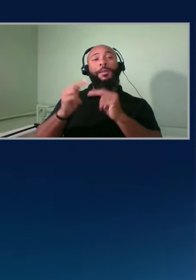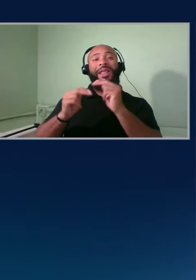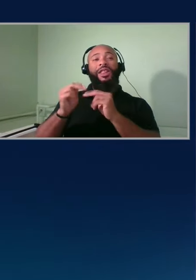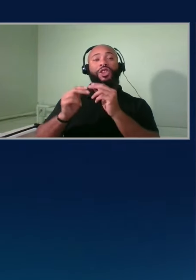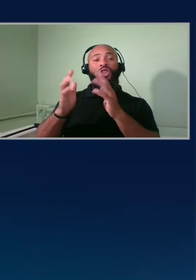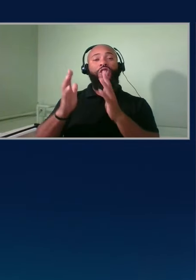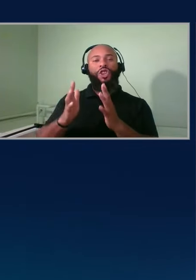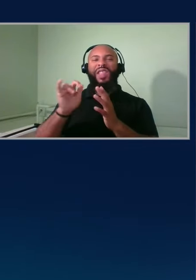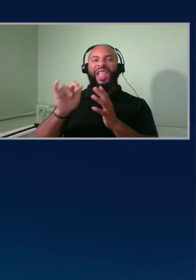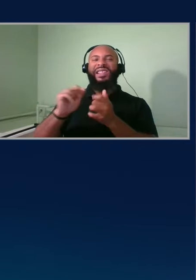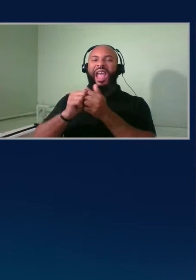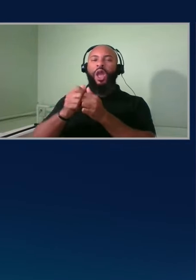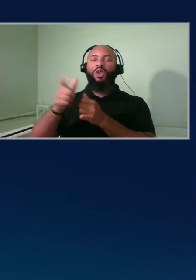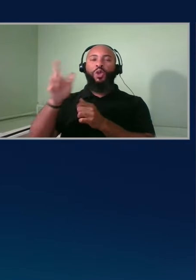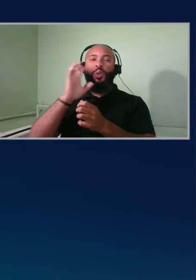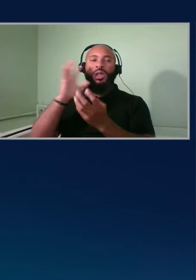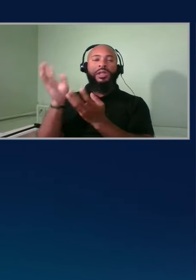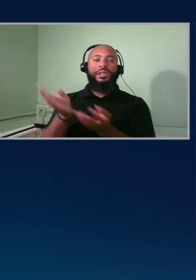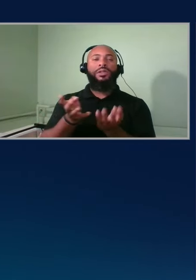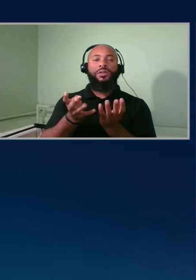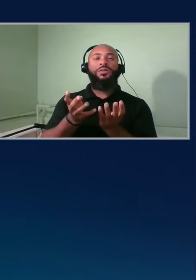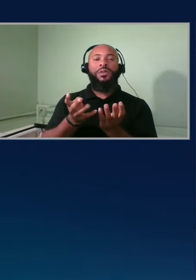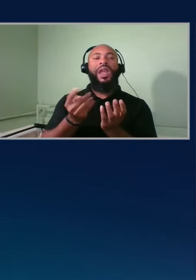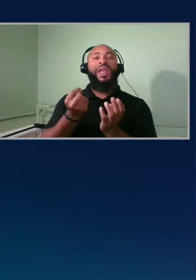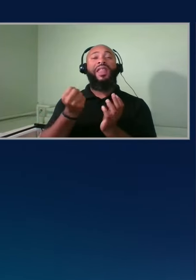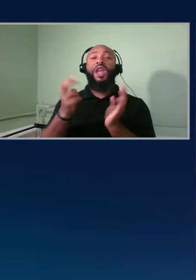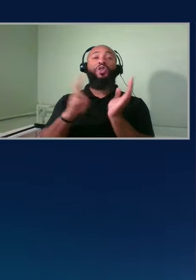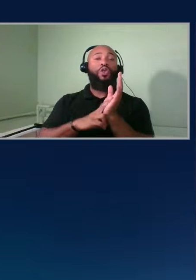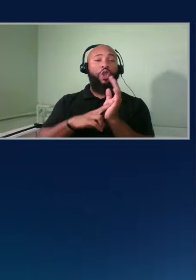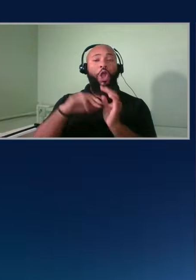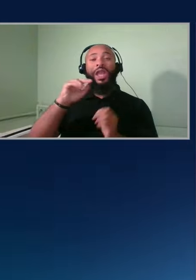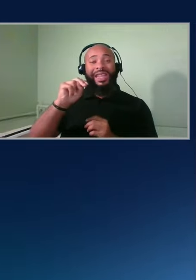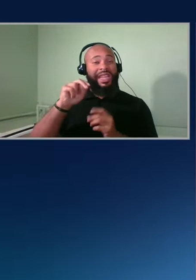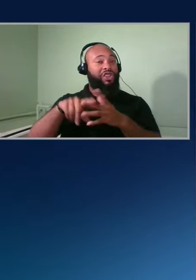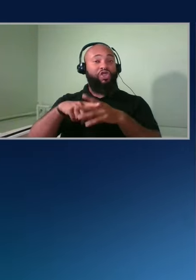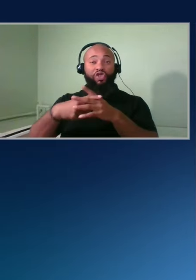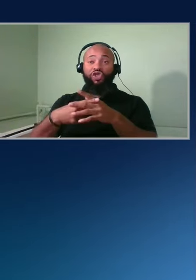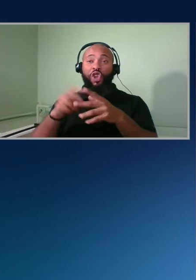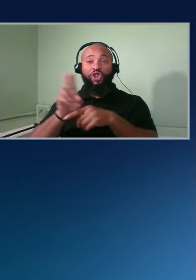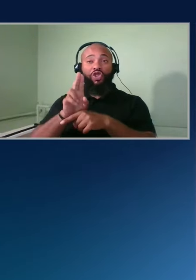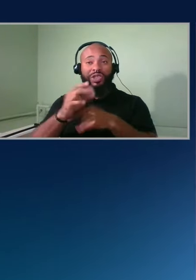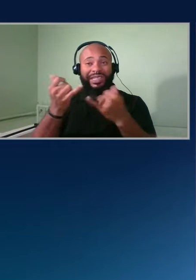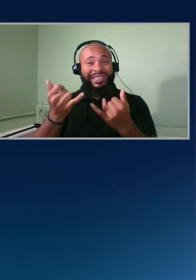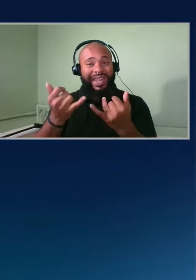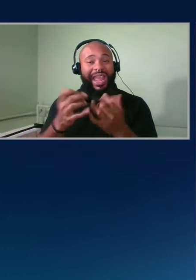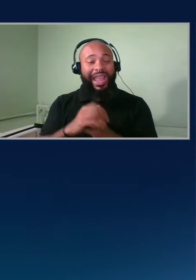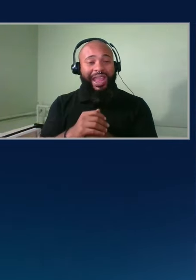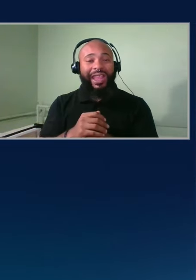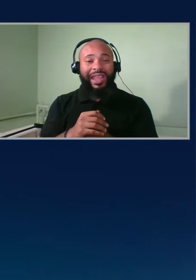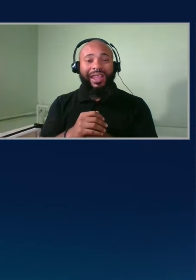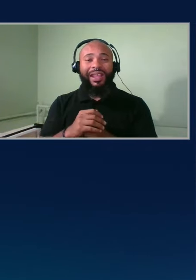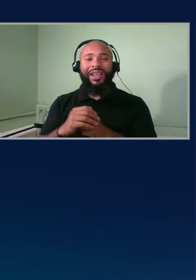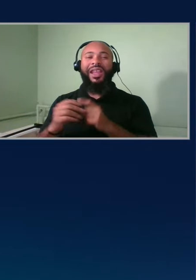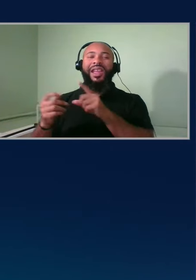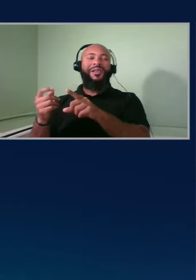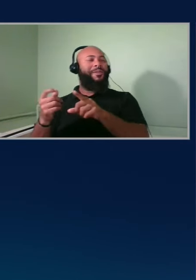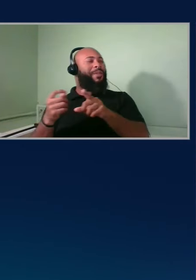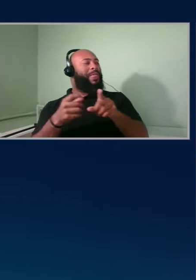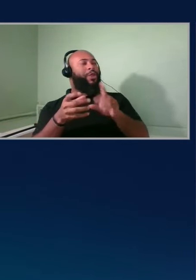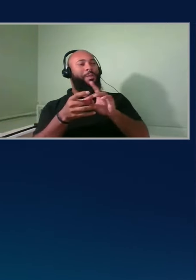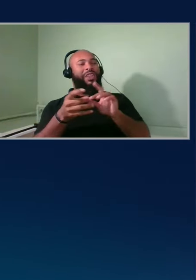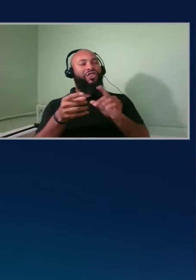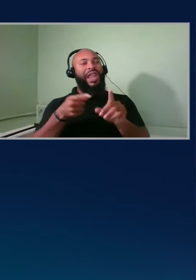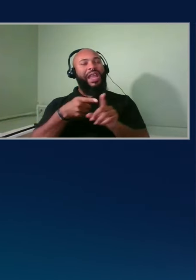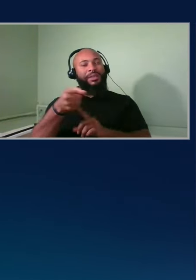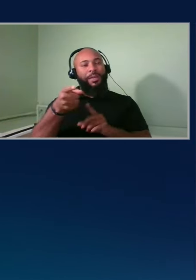this, and you can log in, start using it today. And you mentioned AWS specialized partners, and I see a comment in the chat saying,